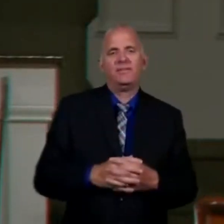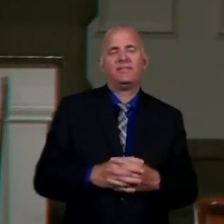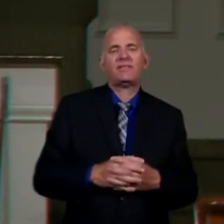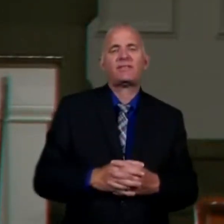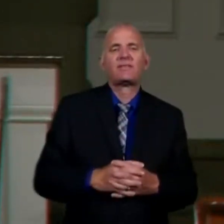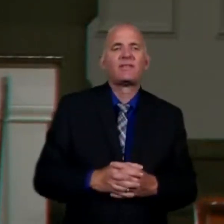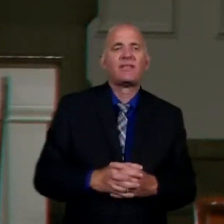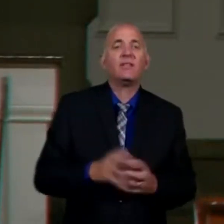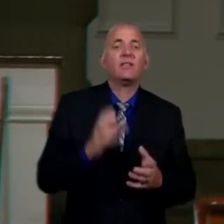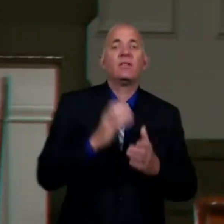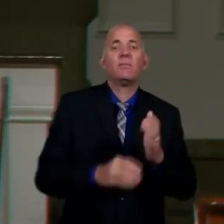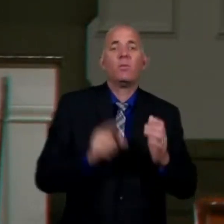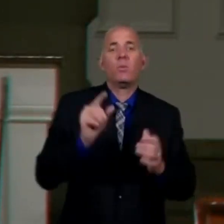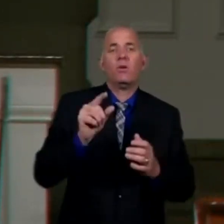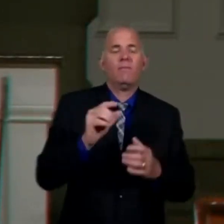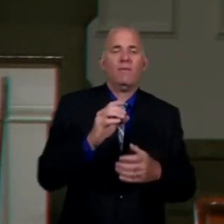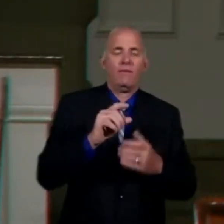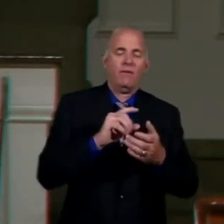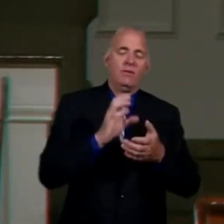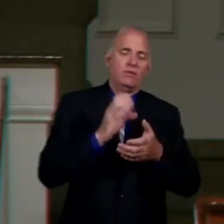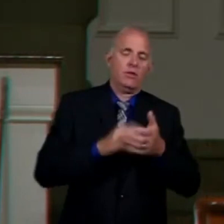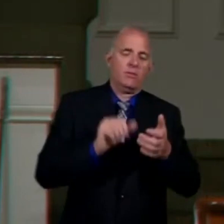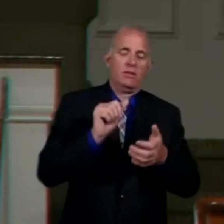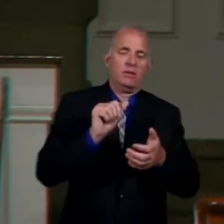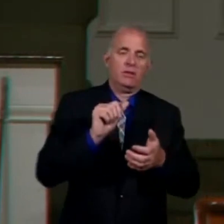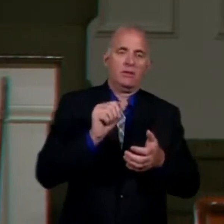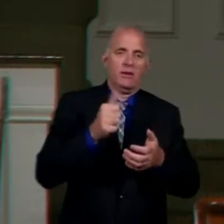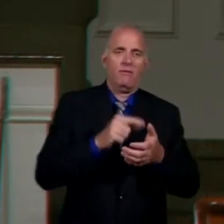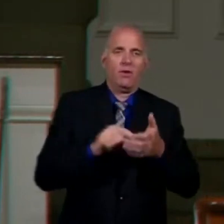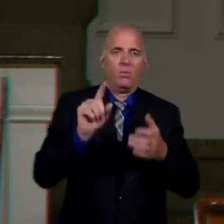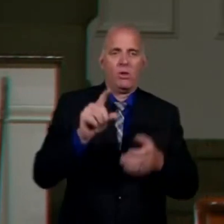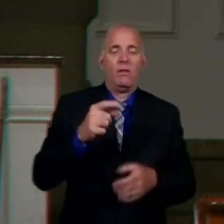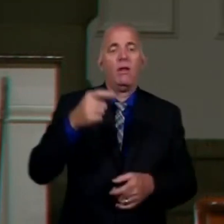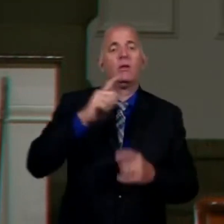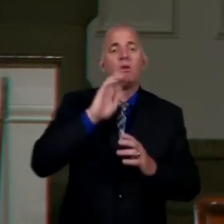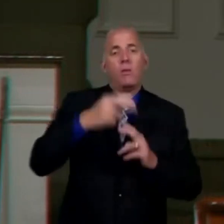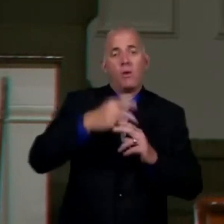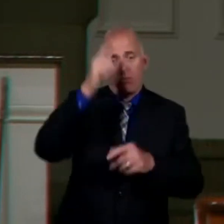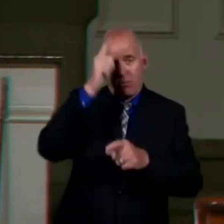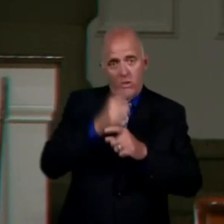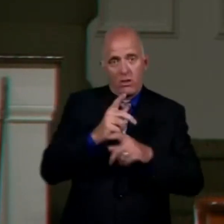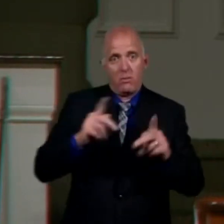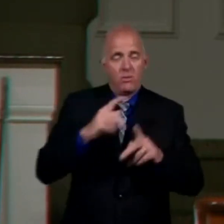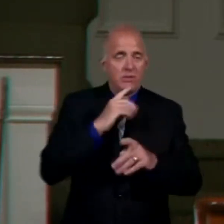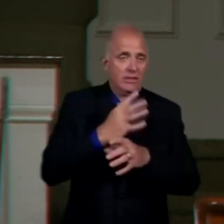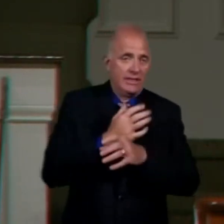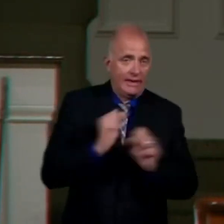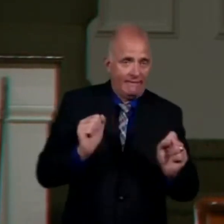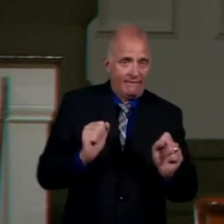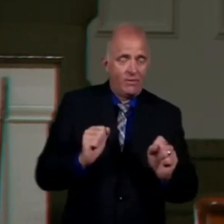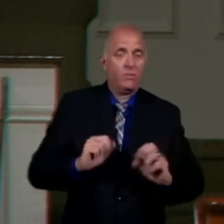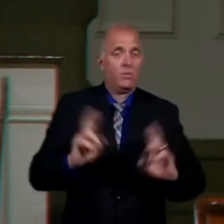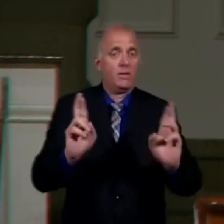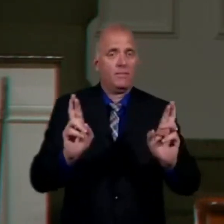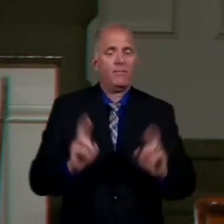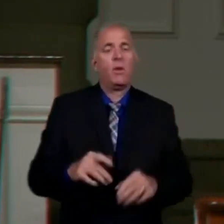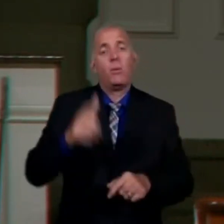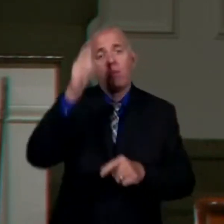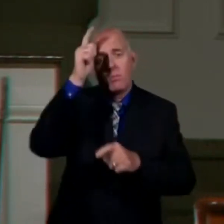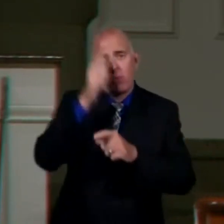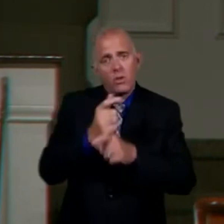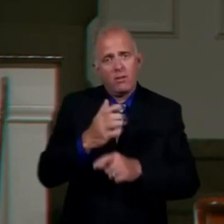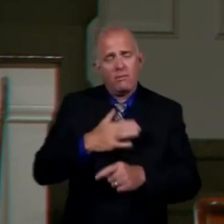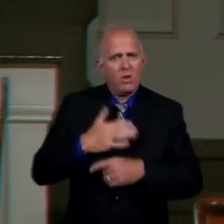Verse number one, read it out loud with me, would you please? He's speaking to brethren, and of course, those are people that are saved. And let's continue. Ready? Brethren, my